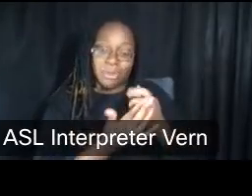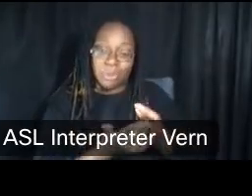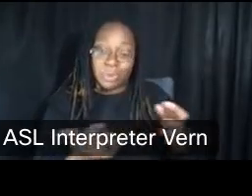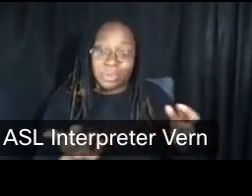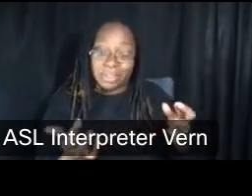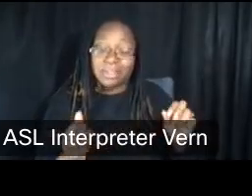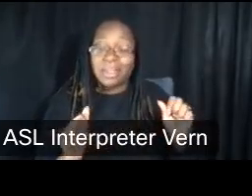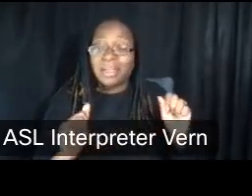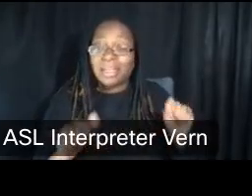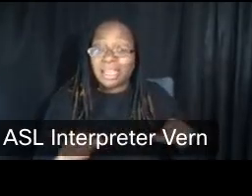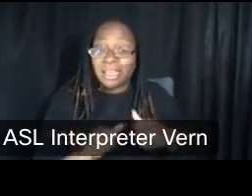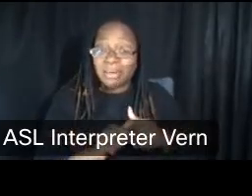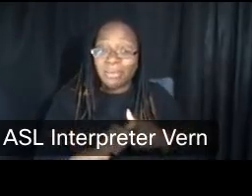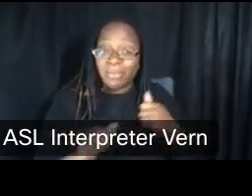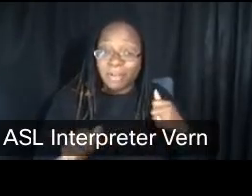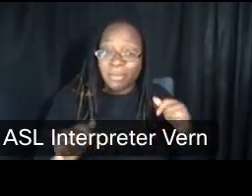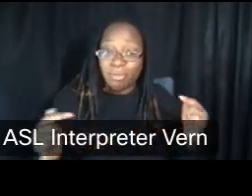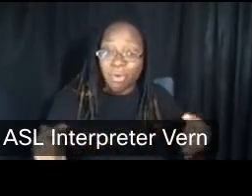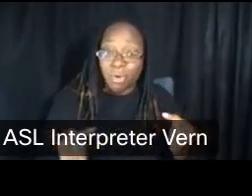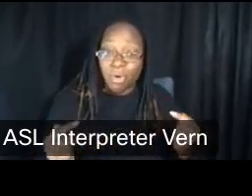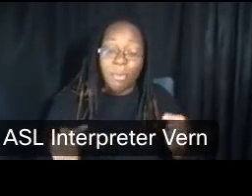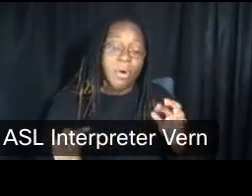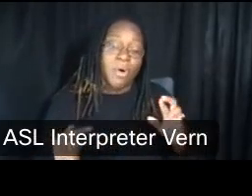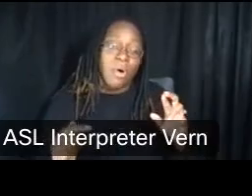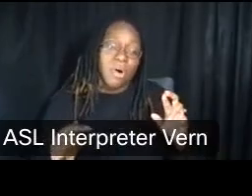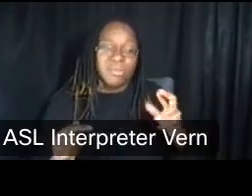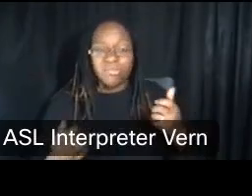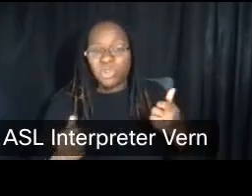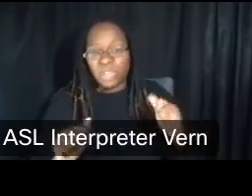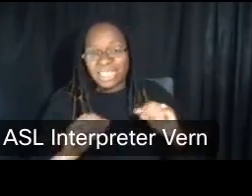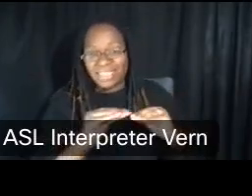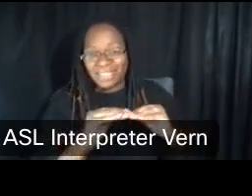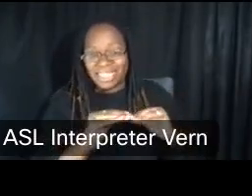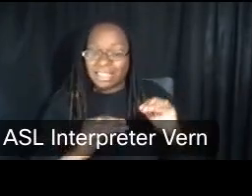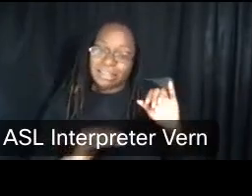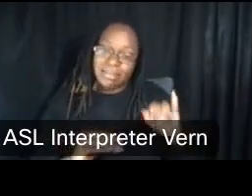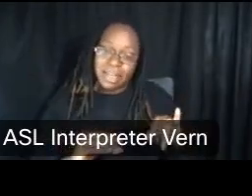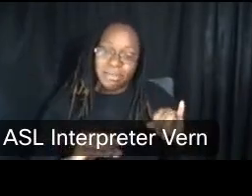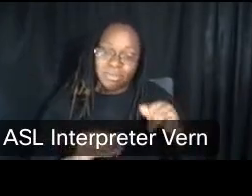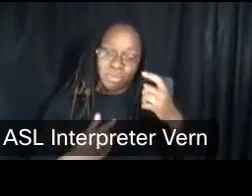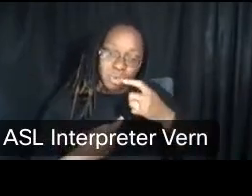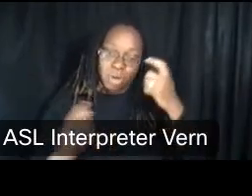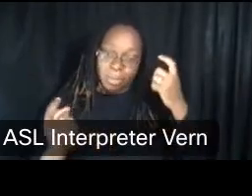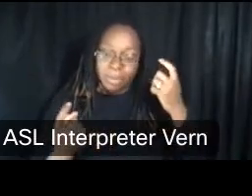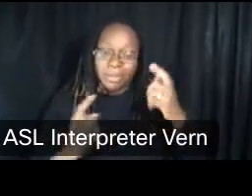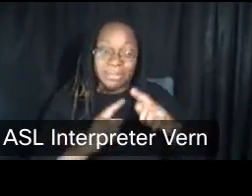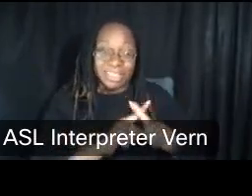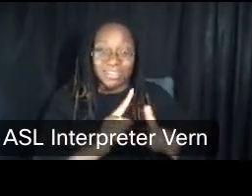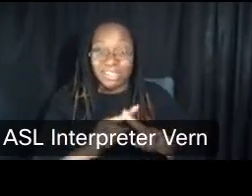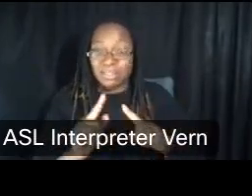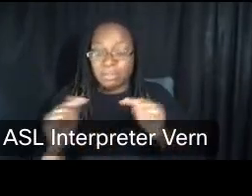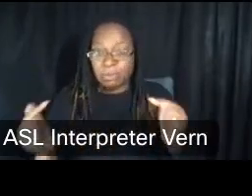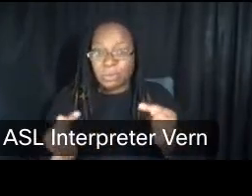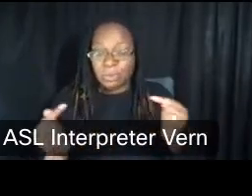the harm as well as address the trauma that may result from different harms. And so